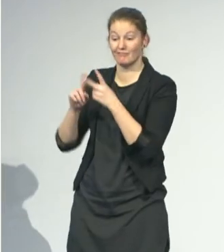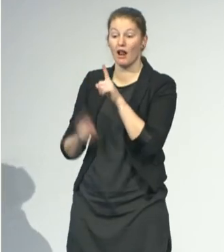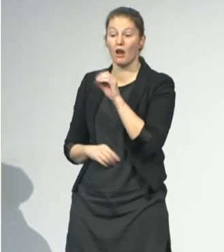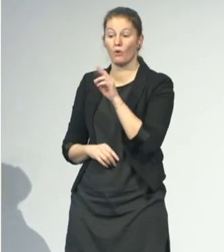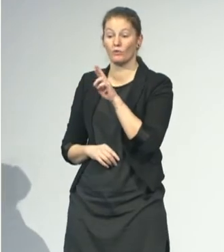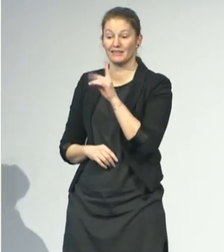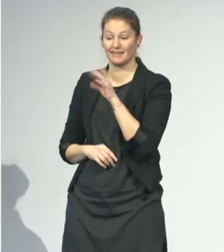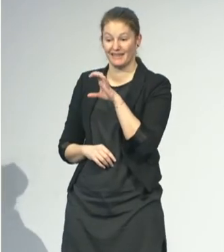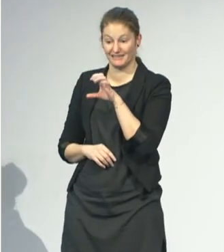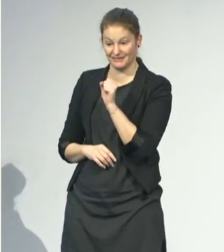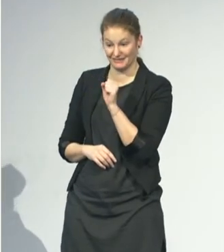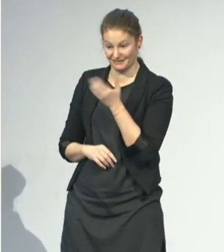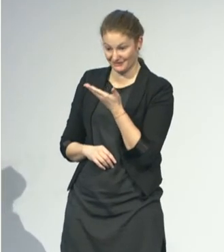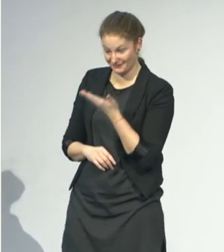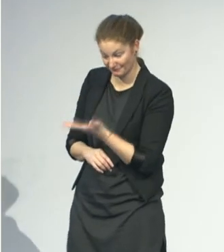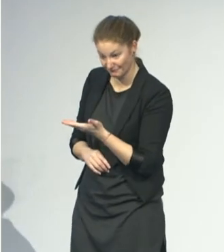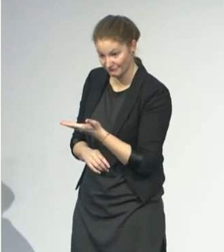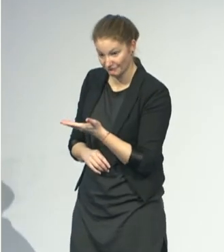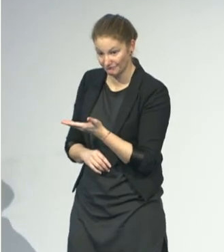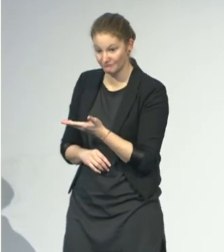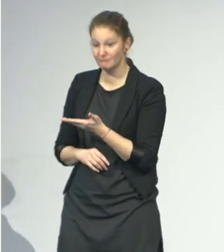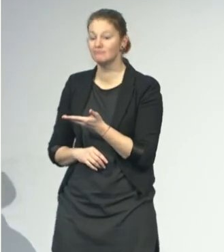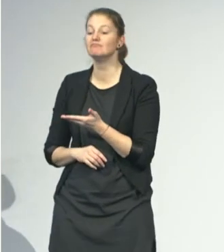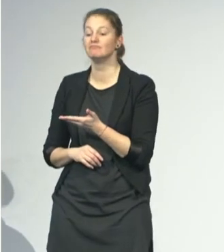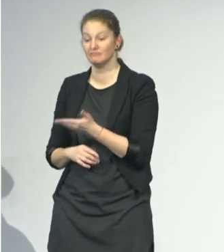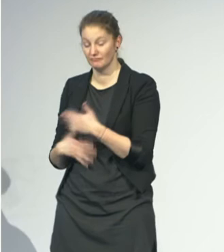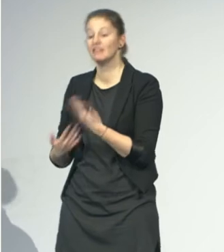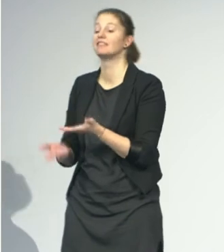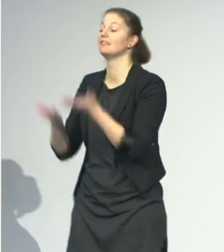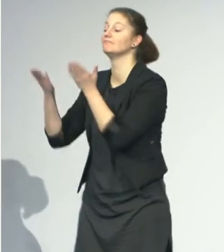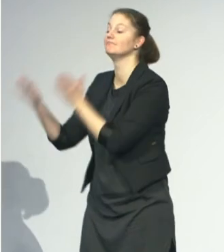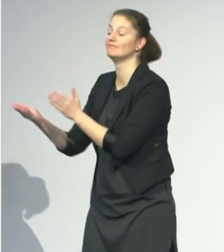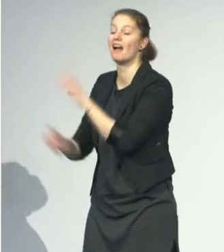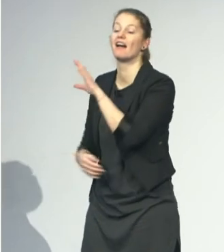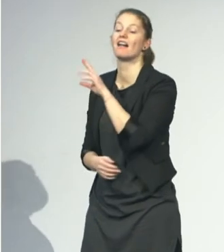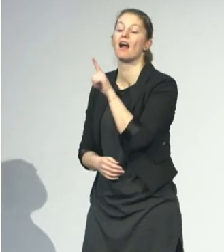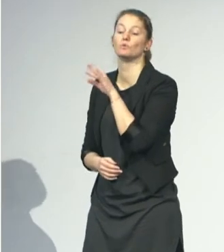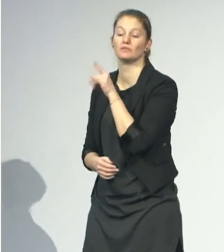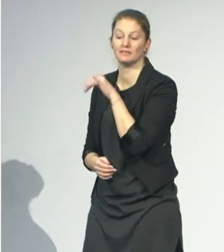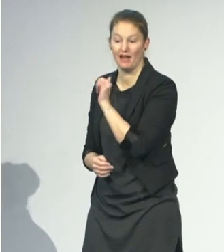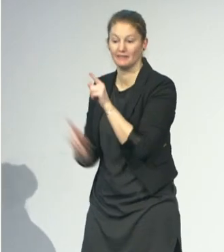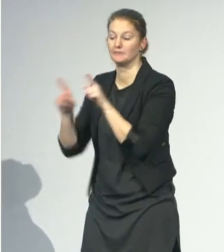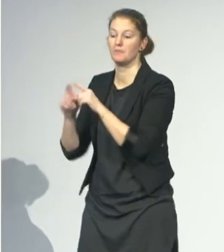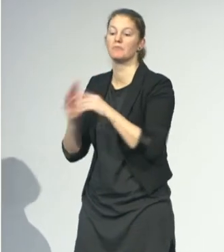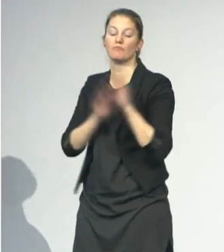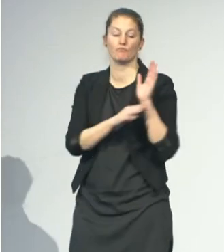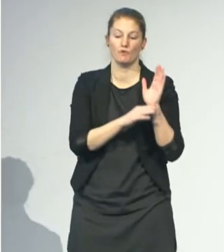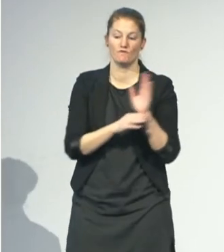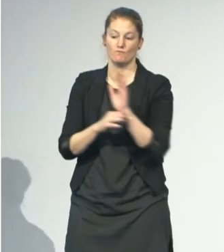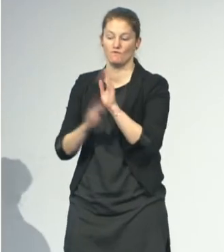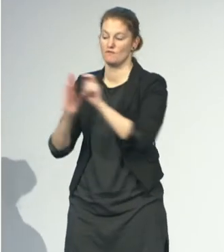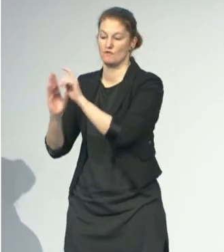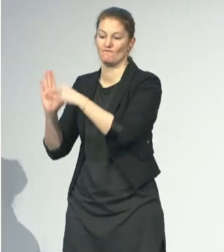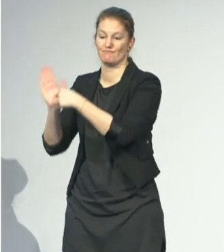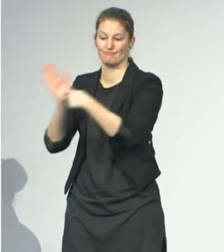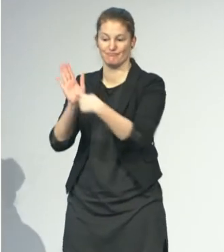And then Claudia is going to speak after that, and she's also got a little film that she can show us. So, Linda, over